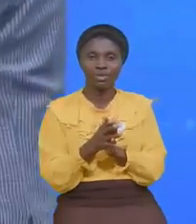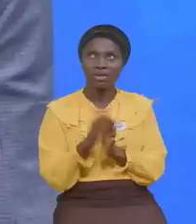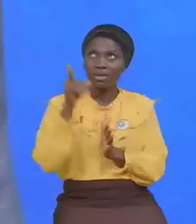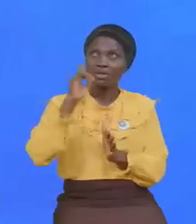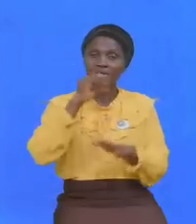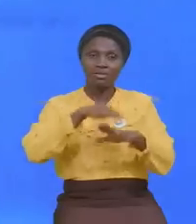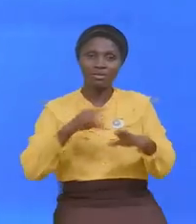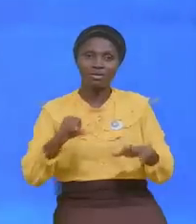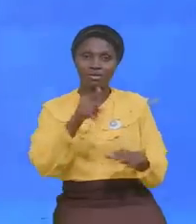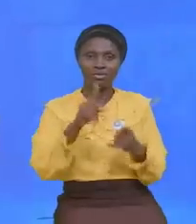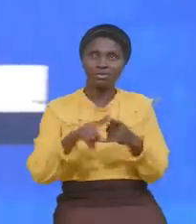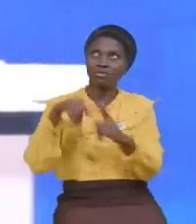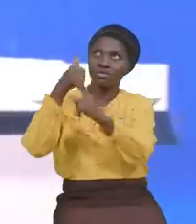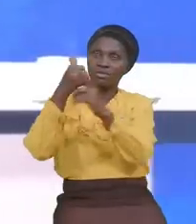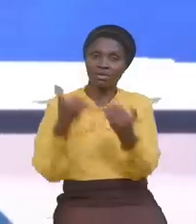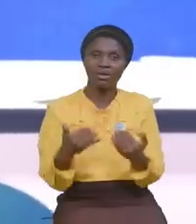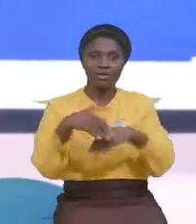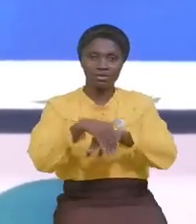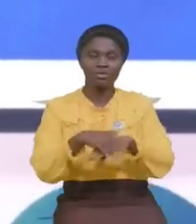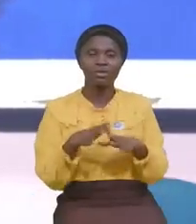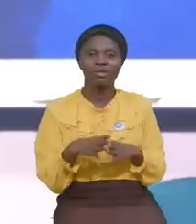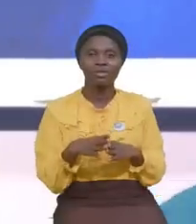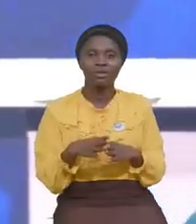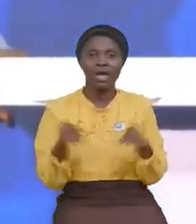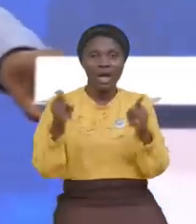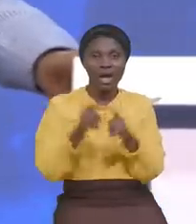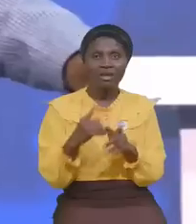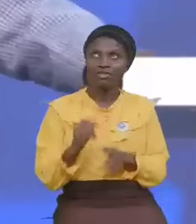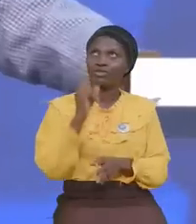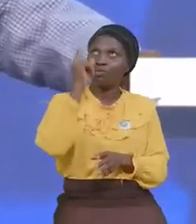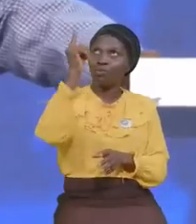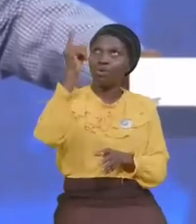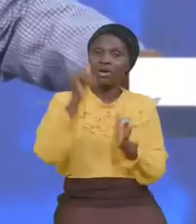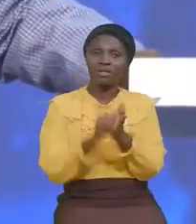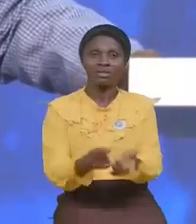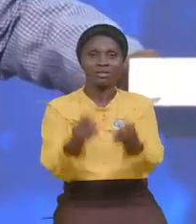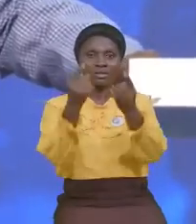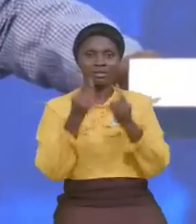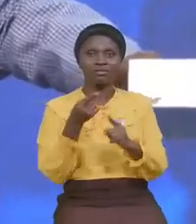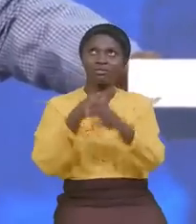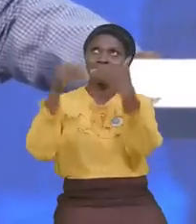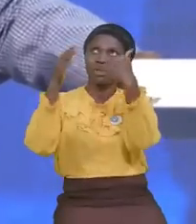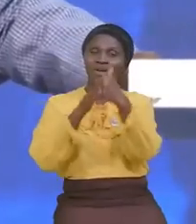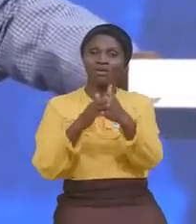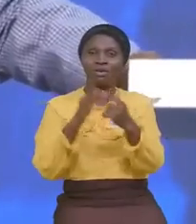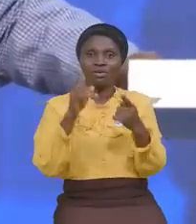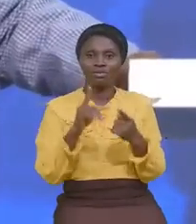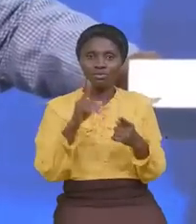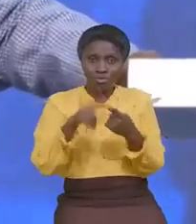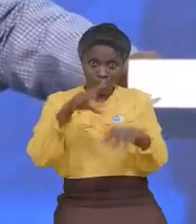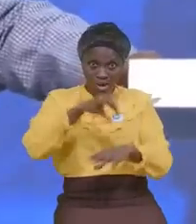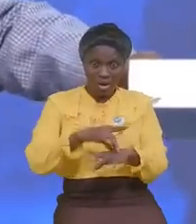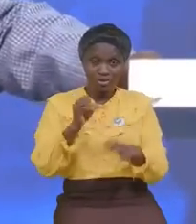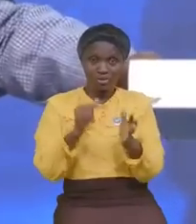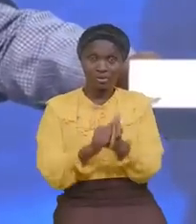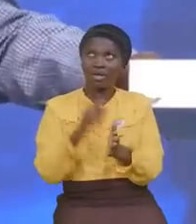to himself tonight as the one that came to heaven to earth, from to earth, so that he can take the people